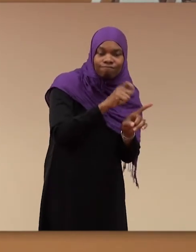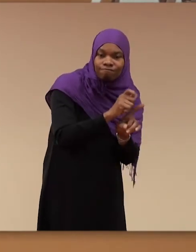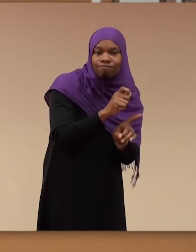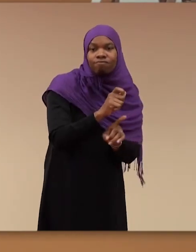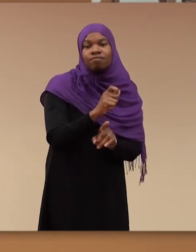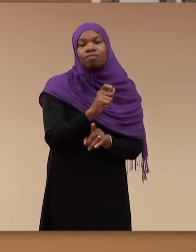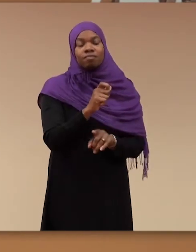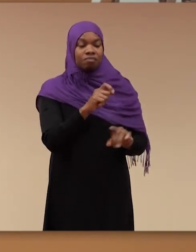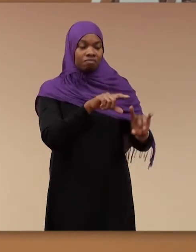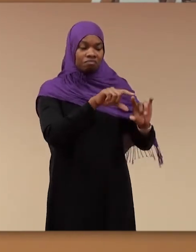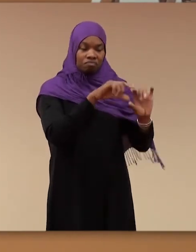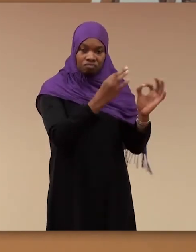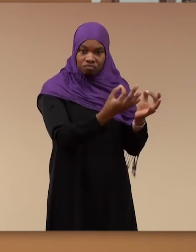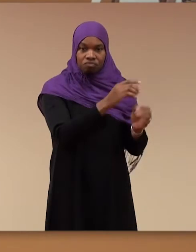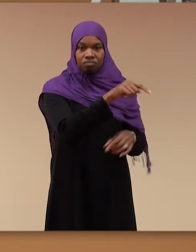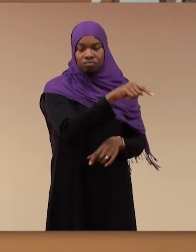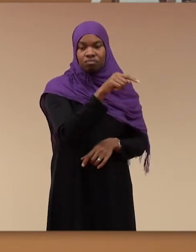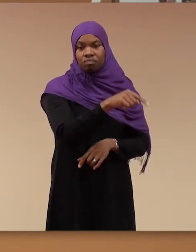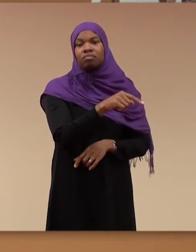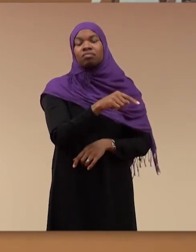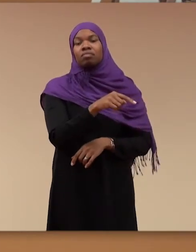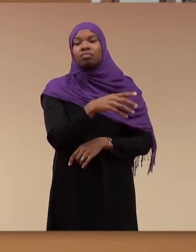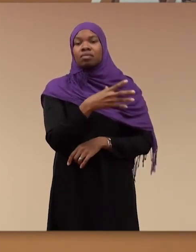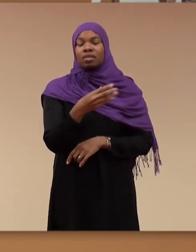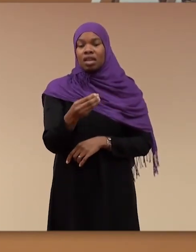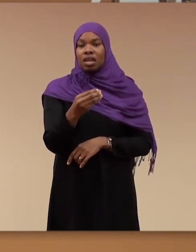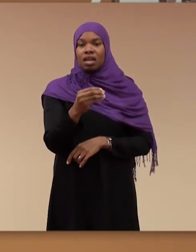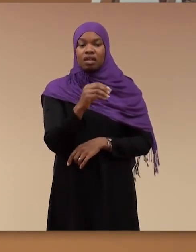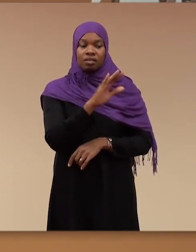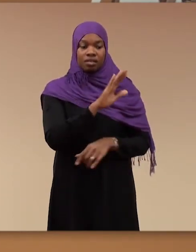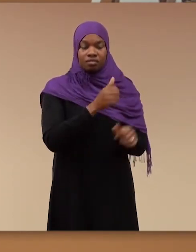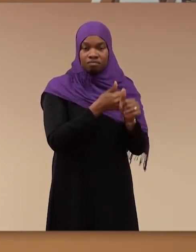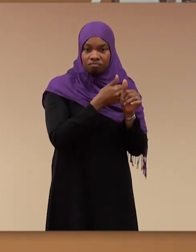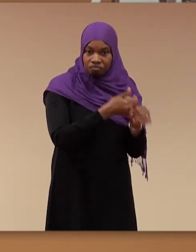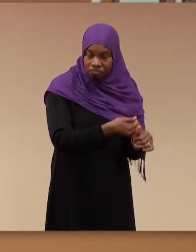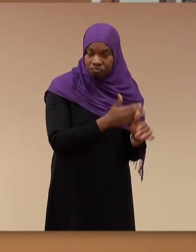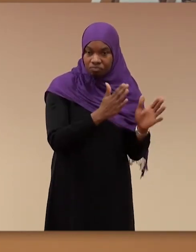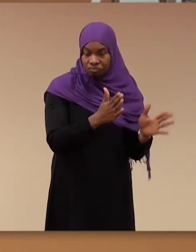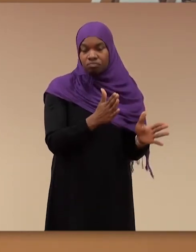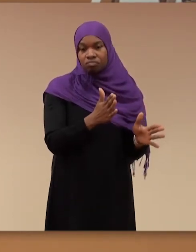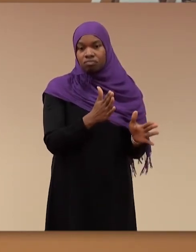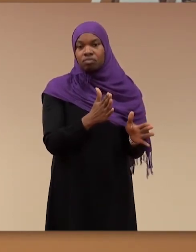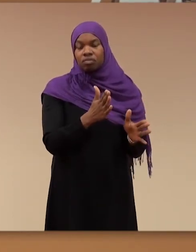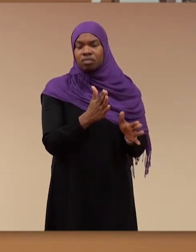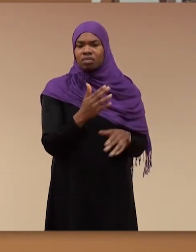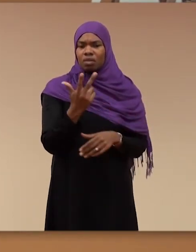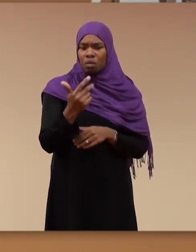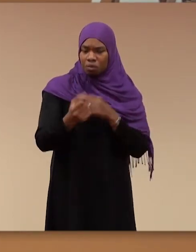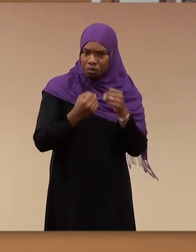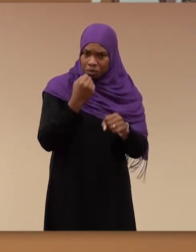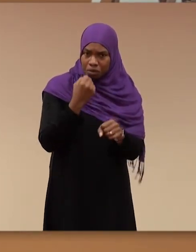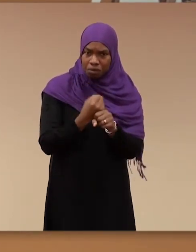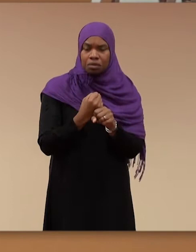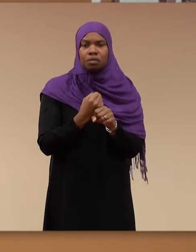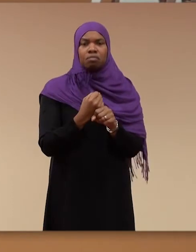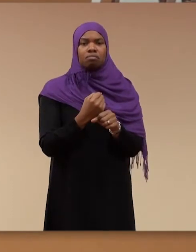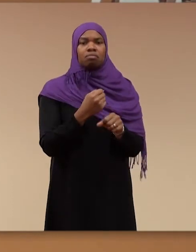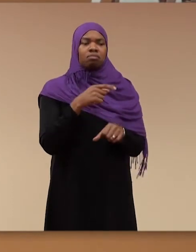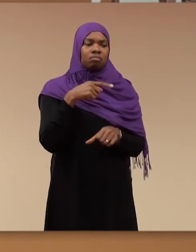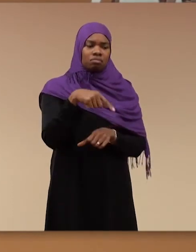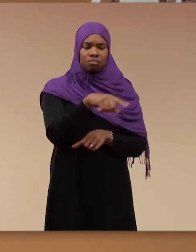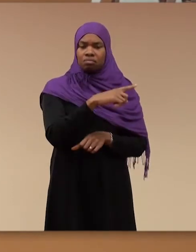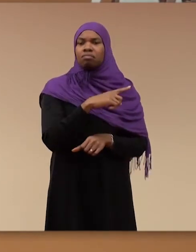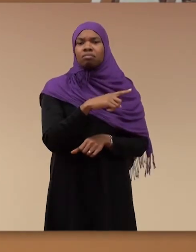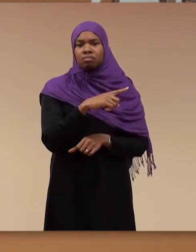all his stay in Mecca for 13 years from the time he became a prophet. And we know Al-Asi ibn